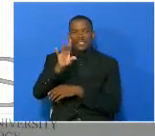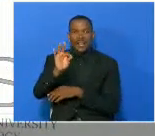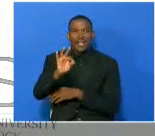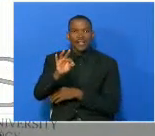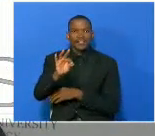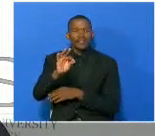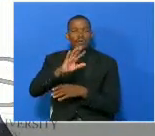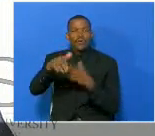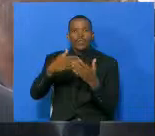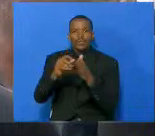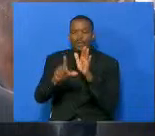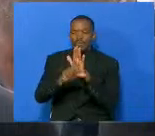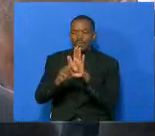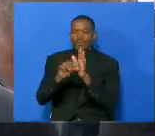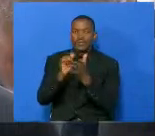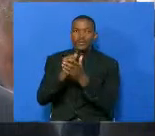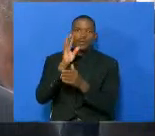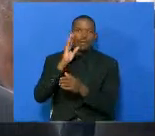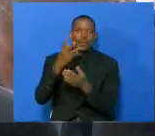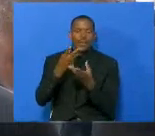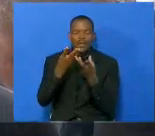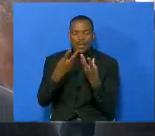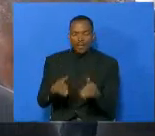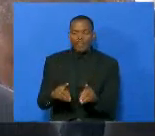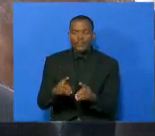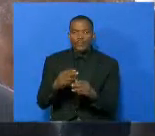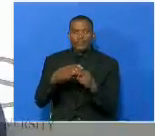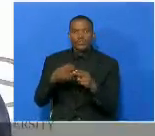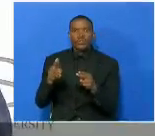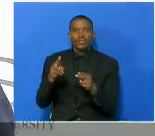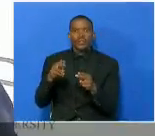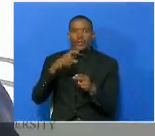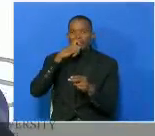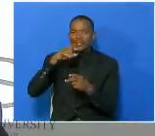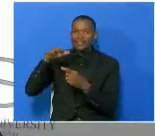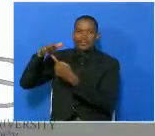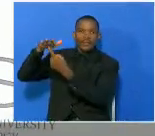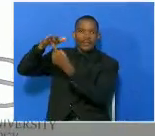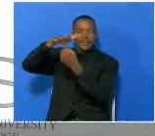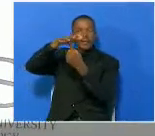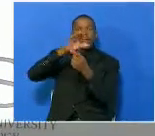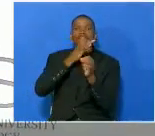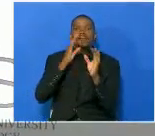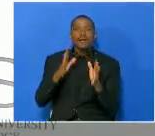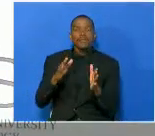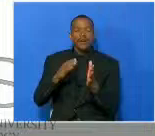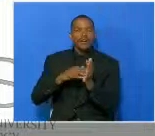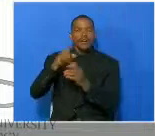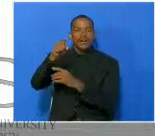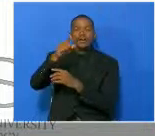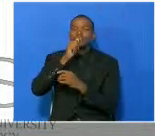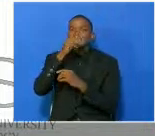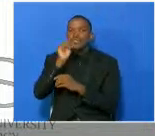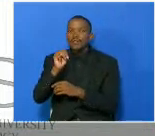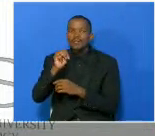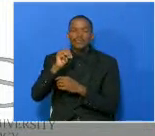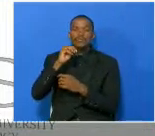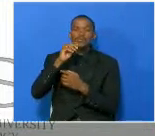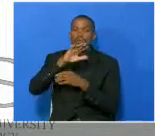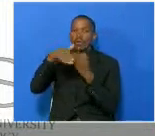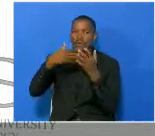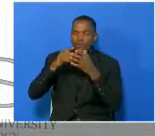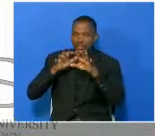Act will happen in a matter of weeks. Adi ho he ha go di mo ga di plase, ha go di mo ga masimo meraka jalo